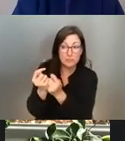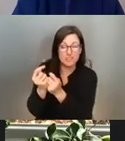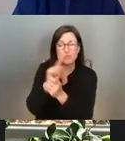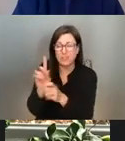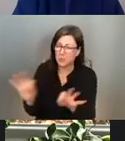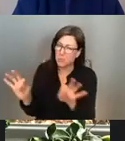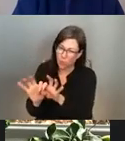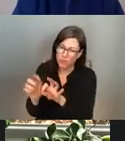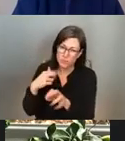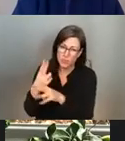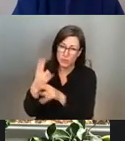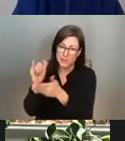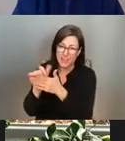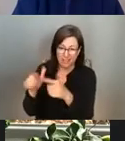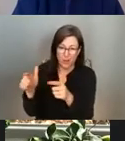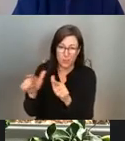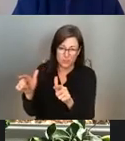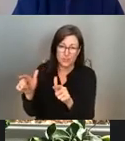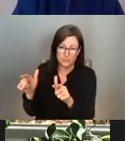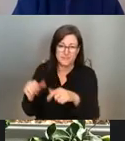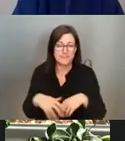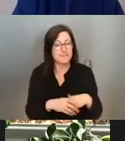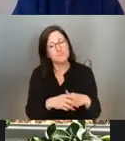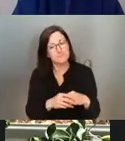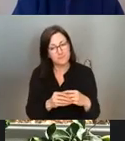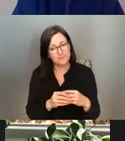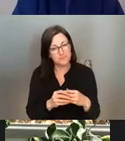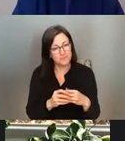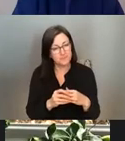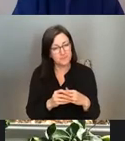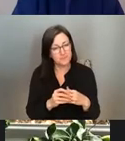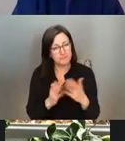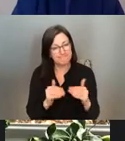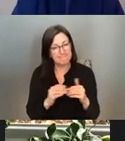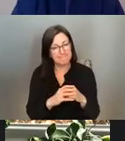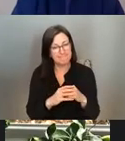use that language. The next slide, please.